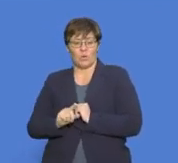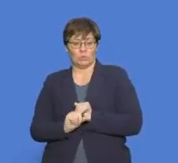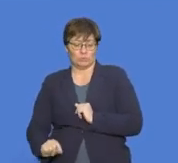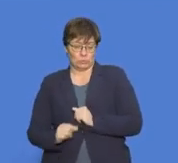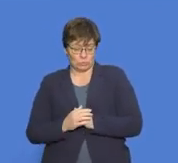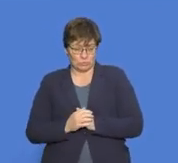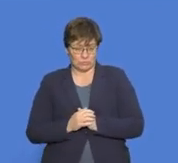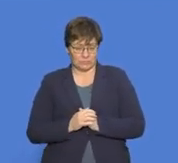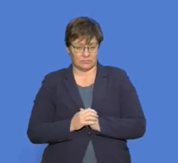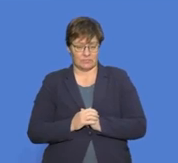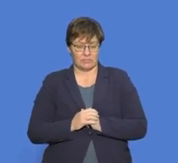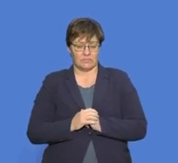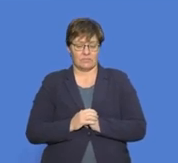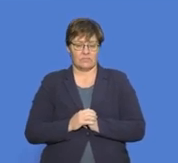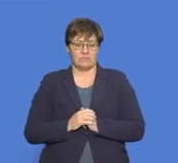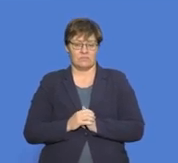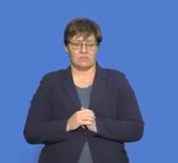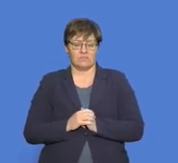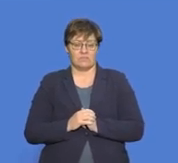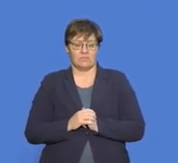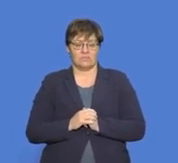to the low concentration.